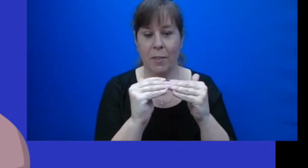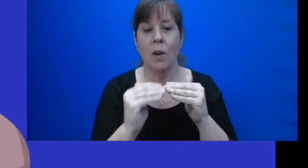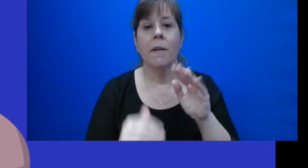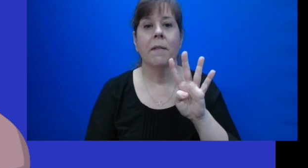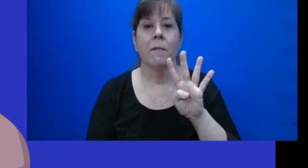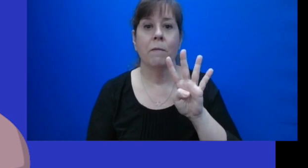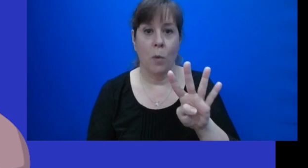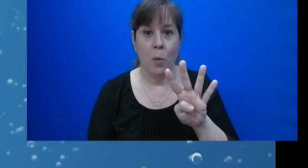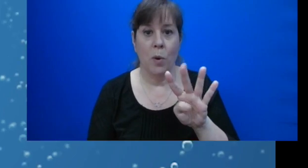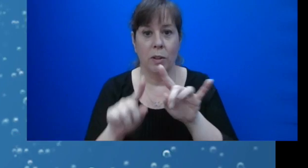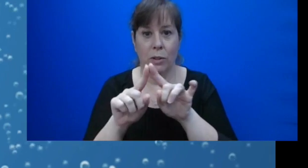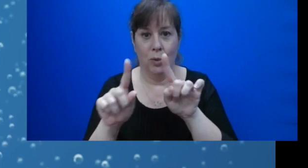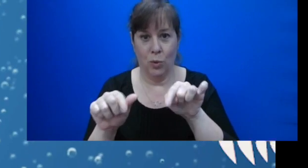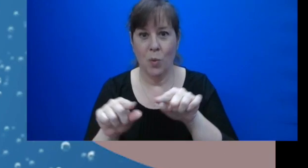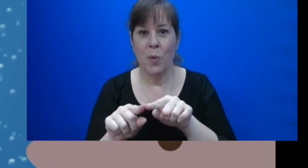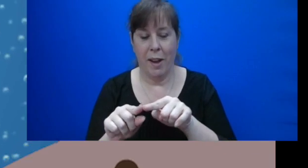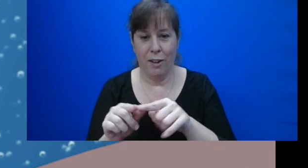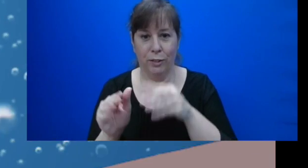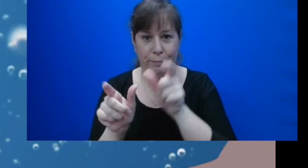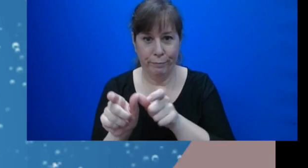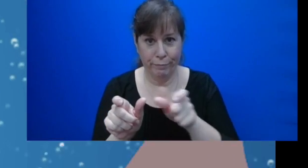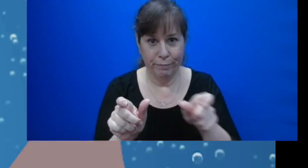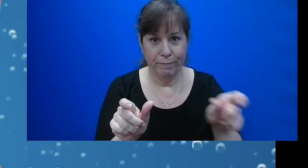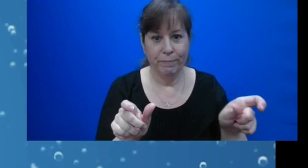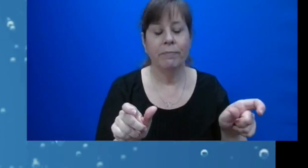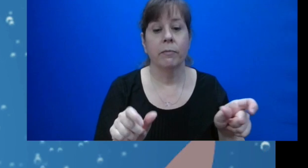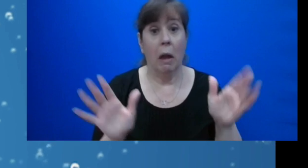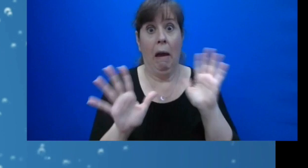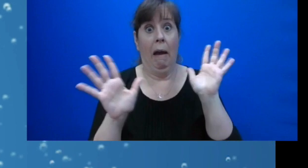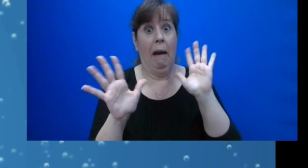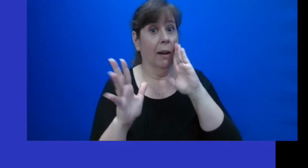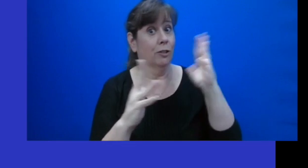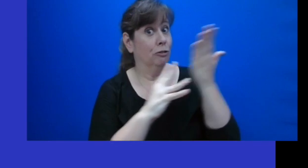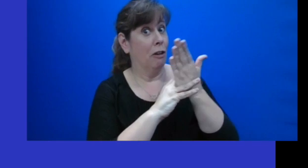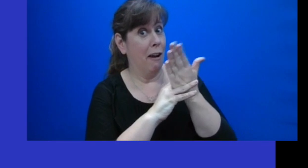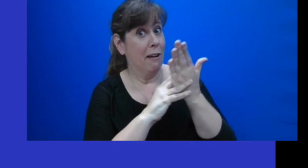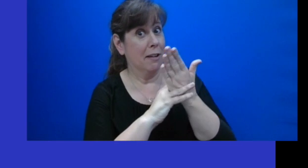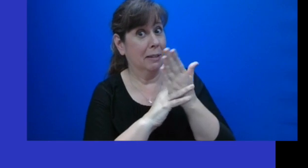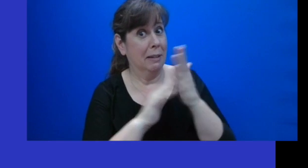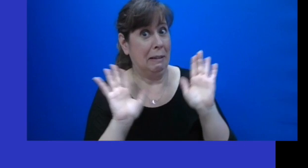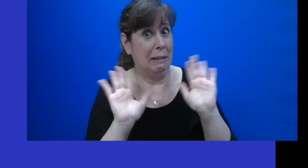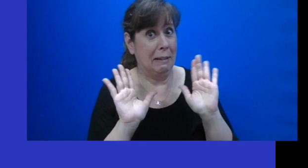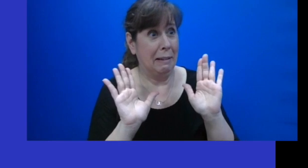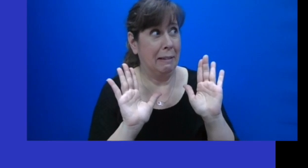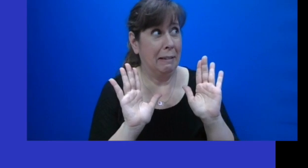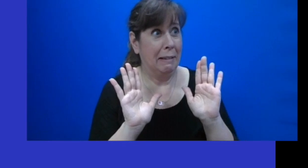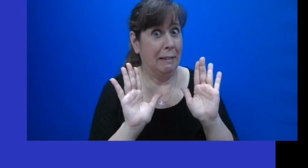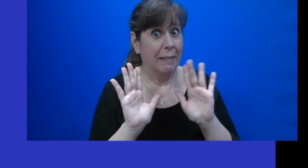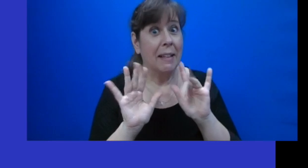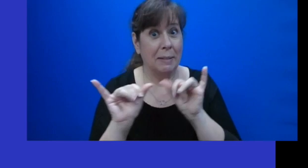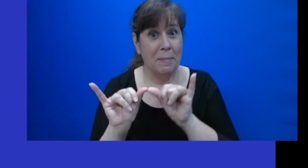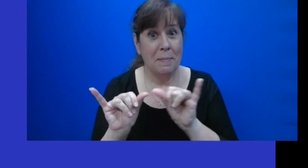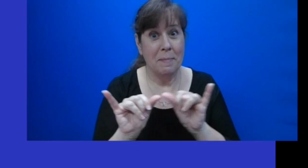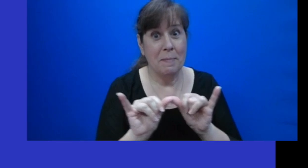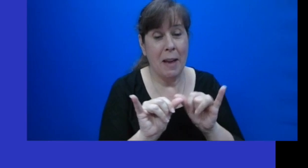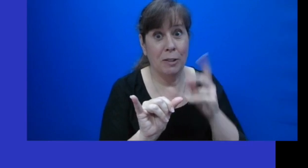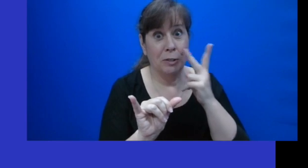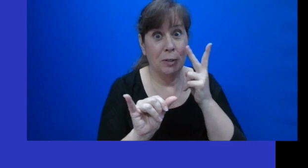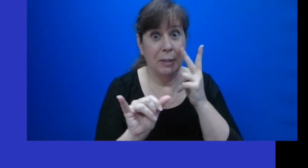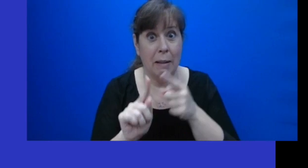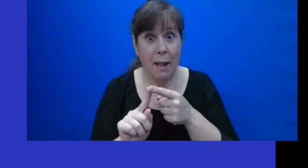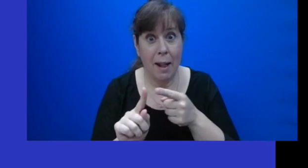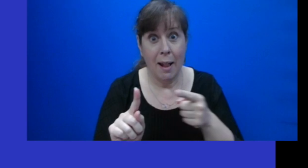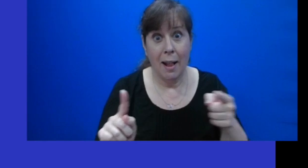squares long. Ah! A shark! Let's measure to find the length of this